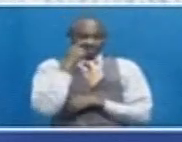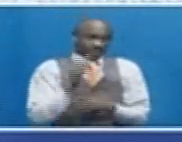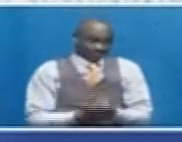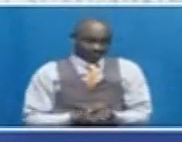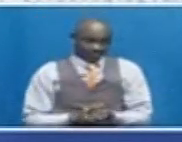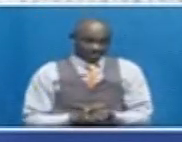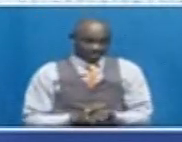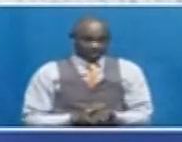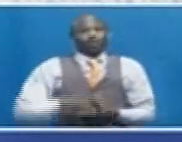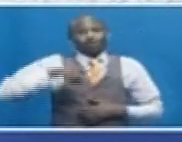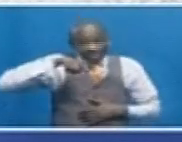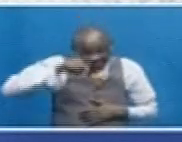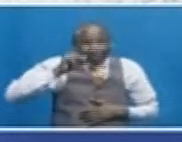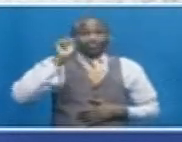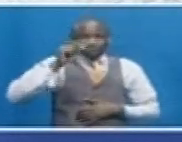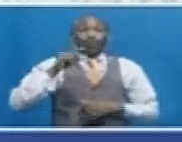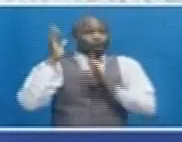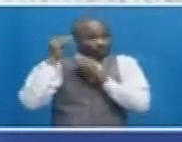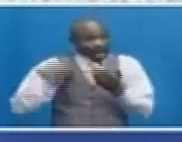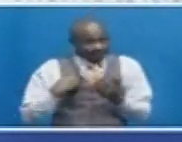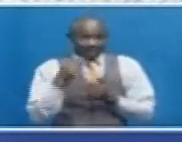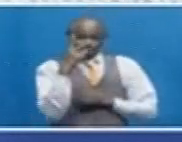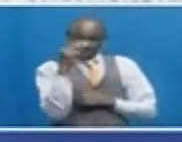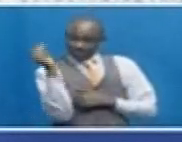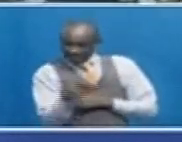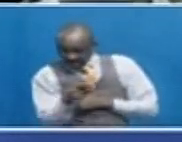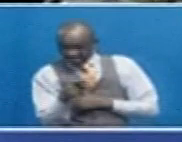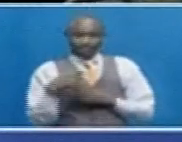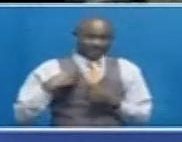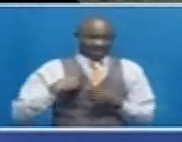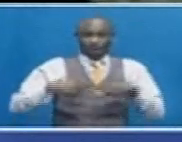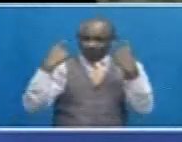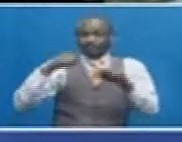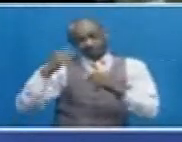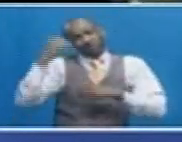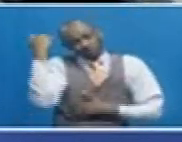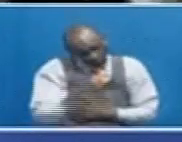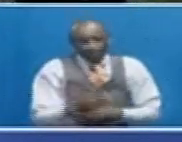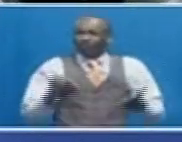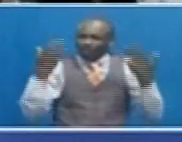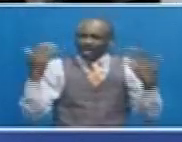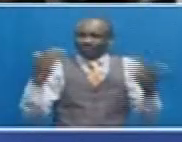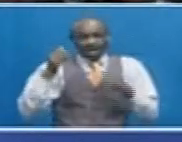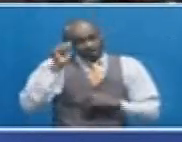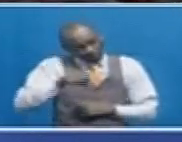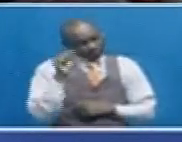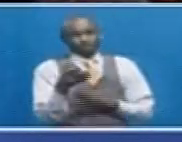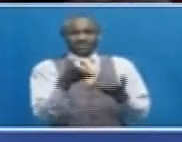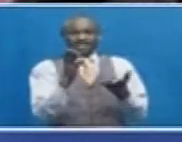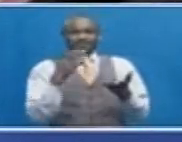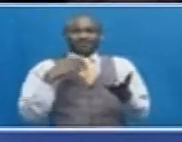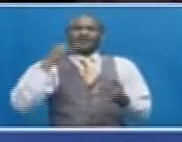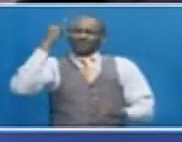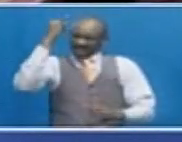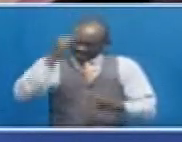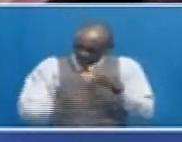So with this, are you hopeful that the 20-month-long conflict will now come to an end and you will be in a position to